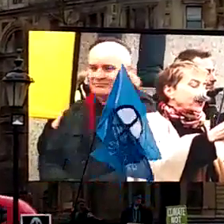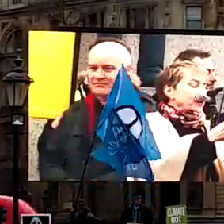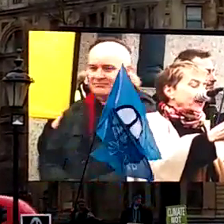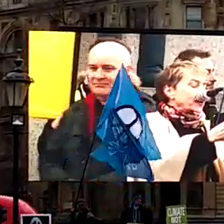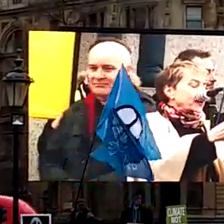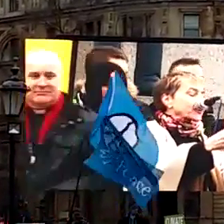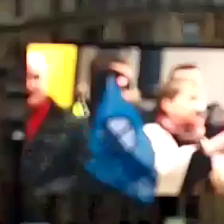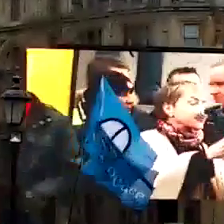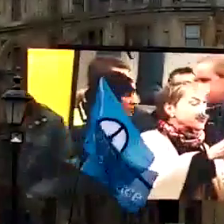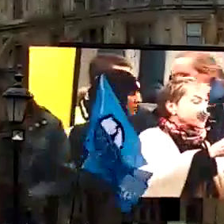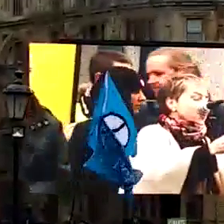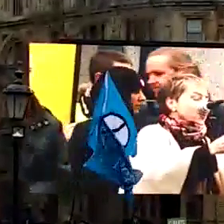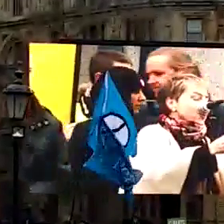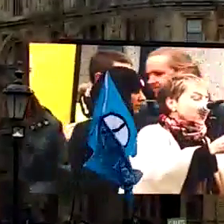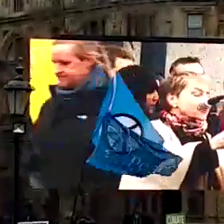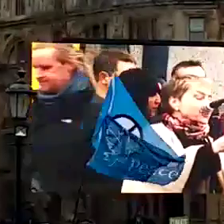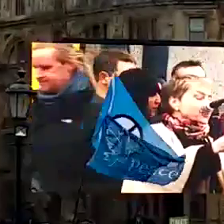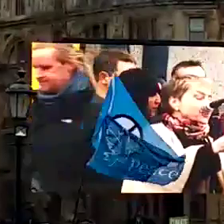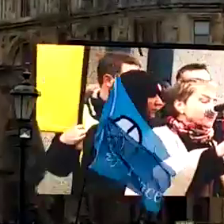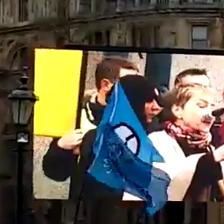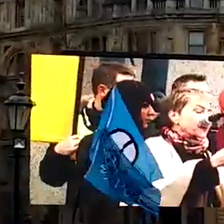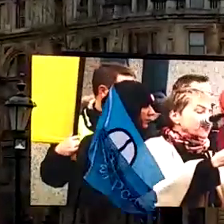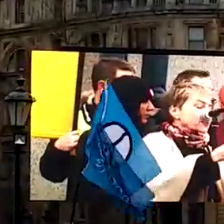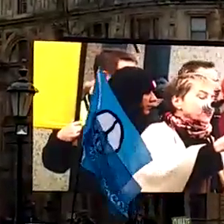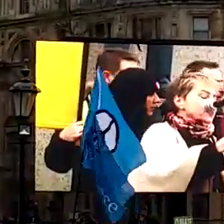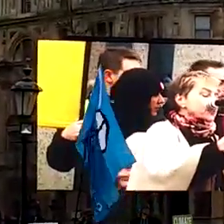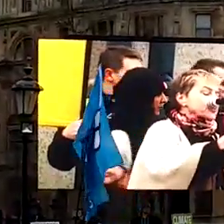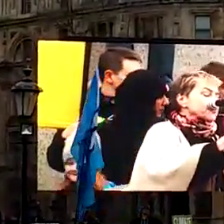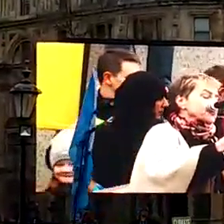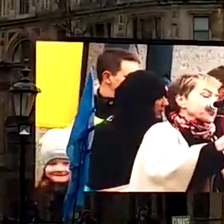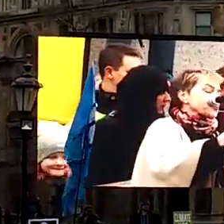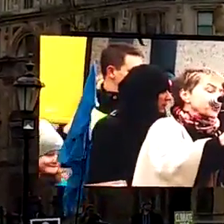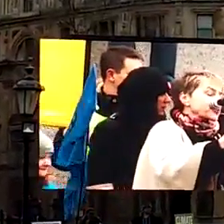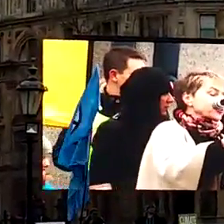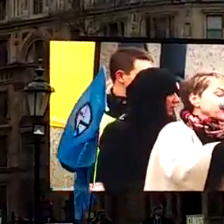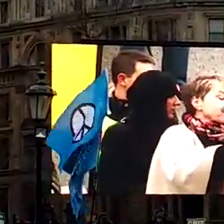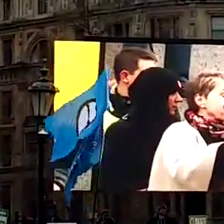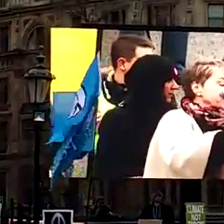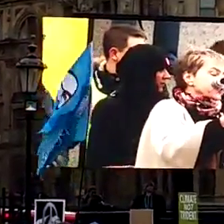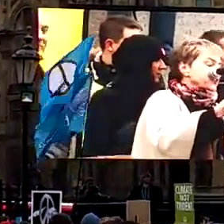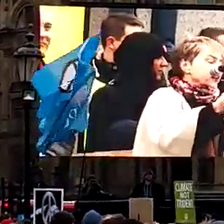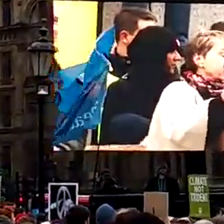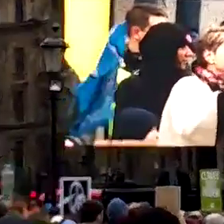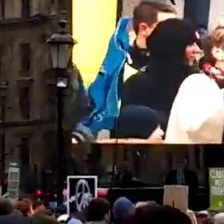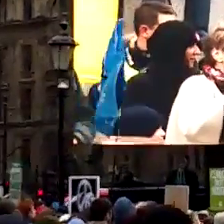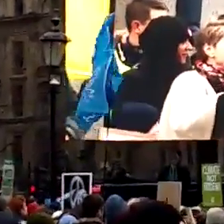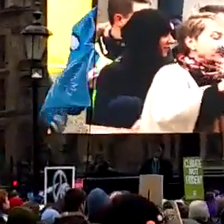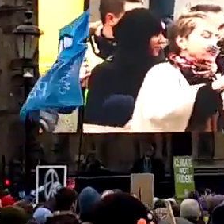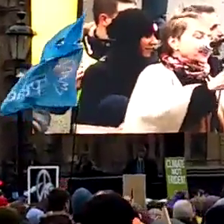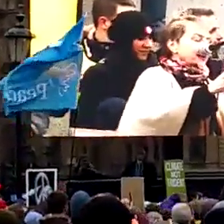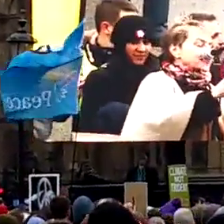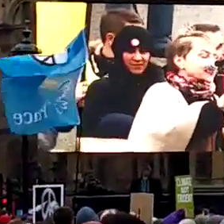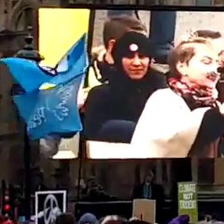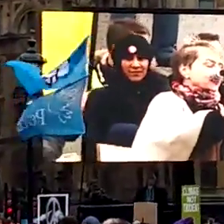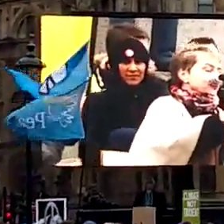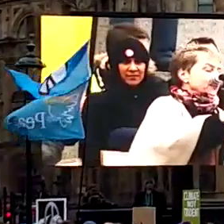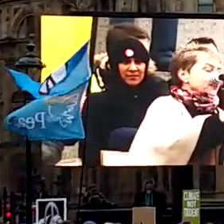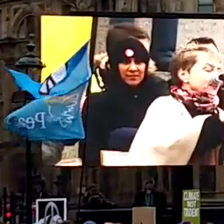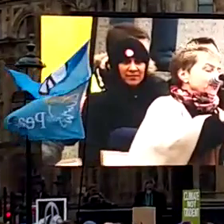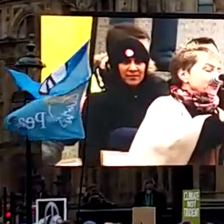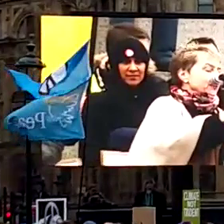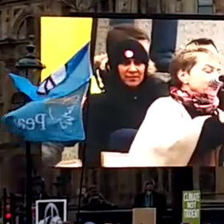from the Quakers, Mohammed Koskar from the Bush Association of Britain, and the Reverend